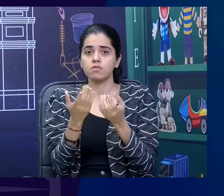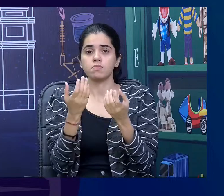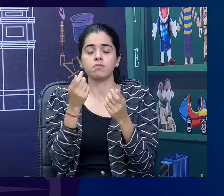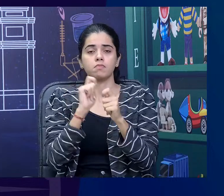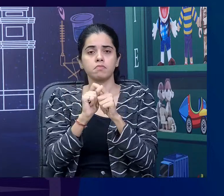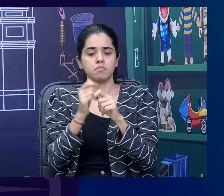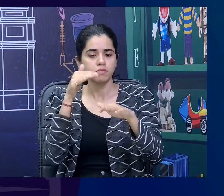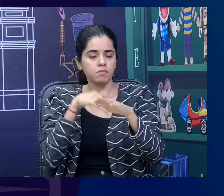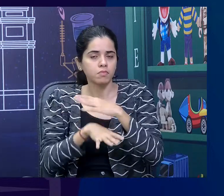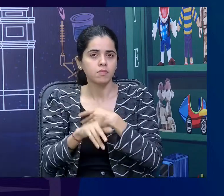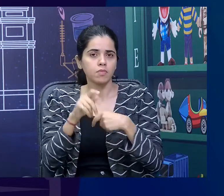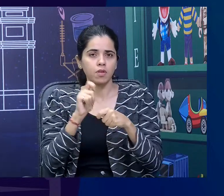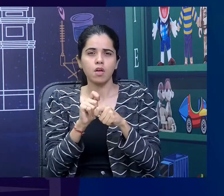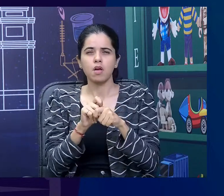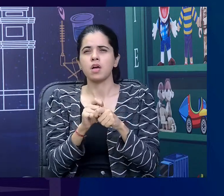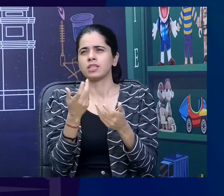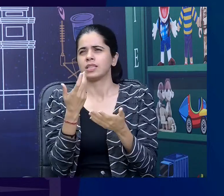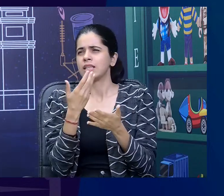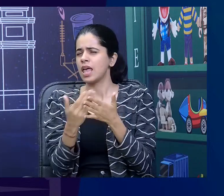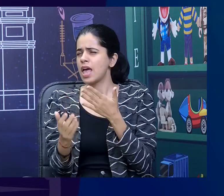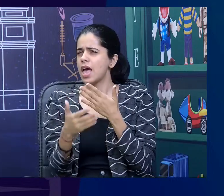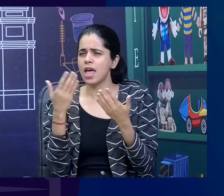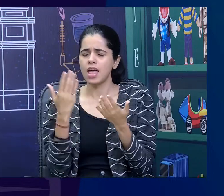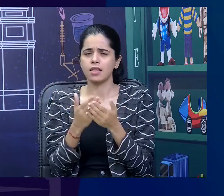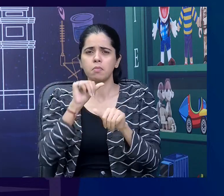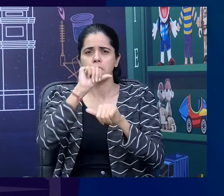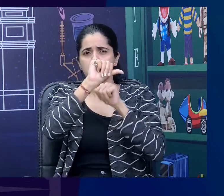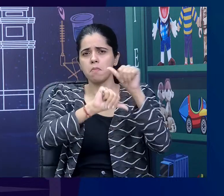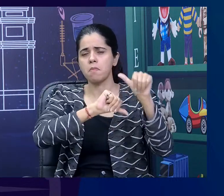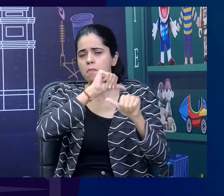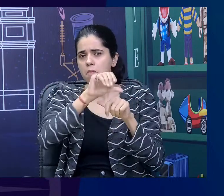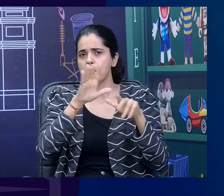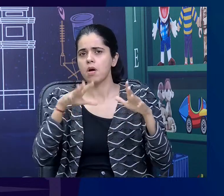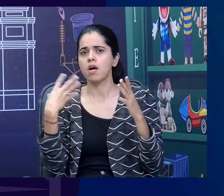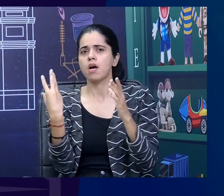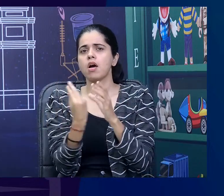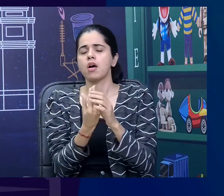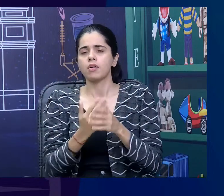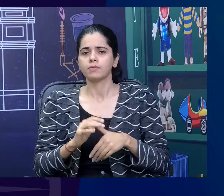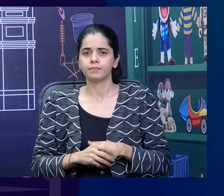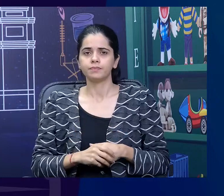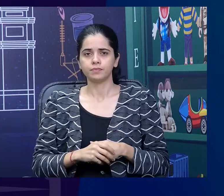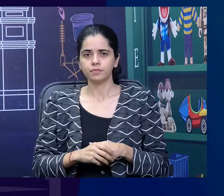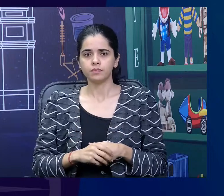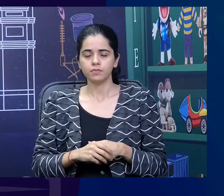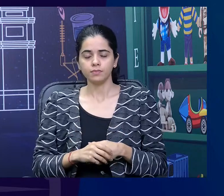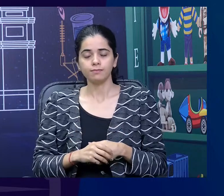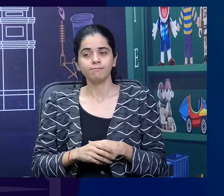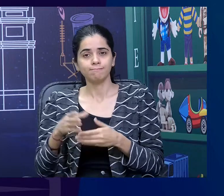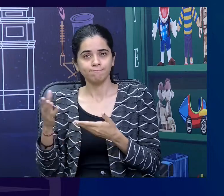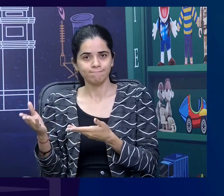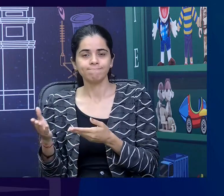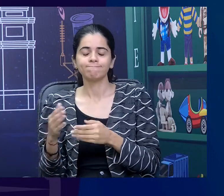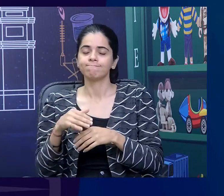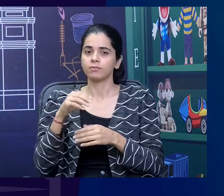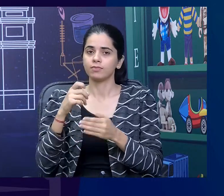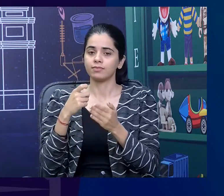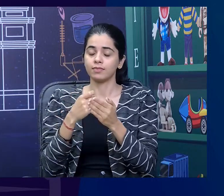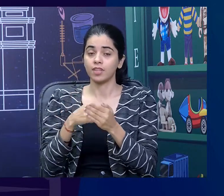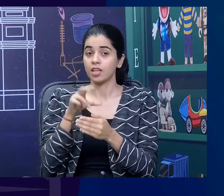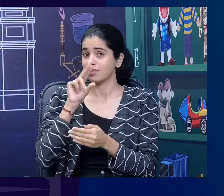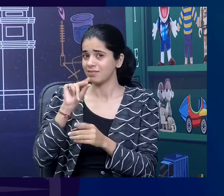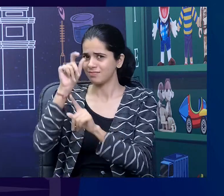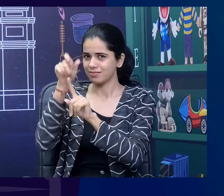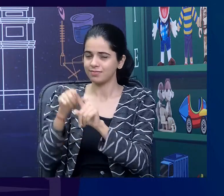function every minute of the process or day. Right. Right. So, yeah. Does it answer